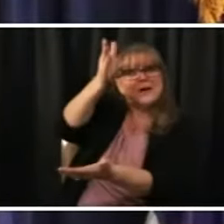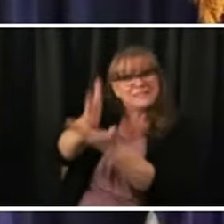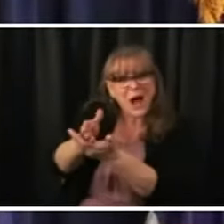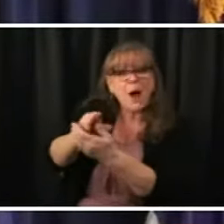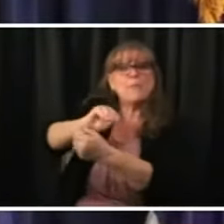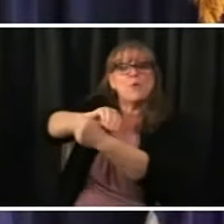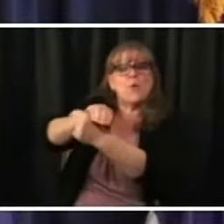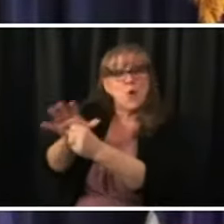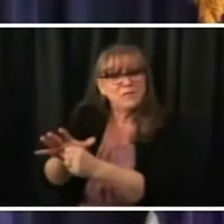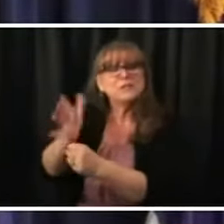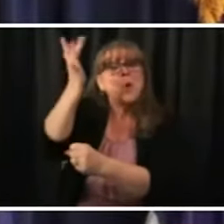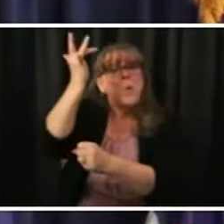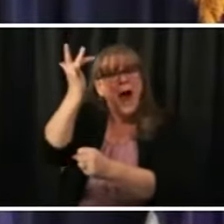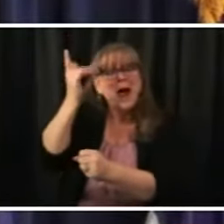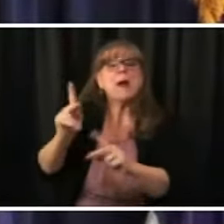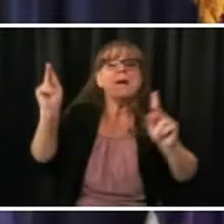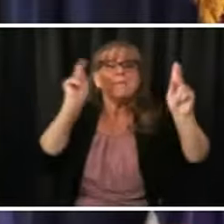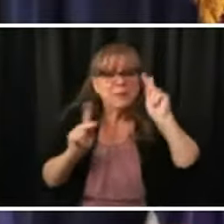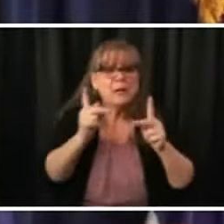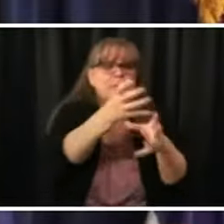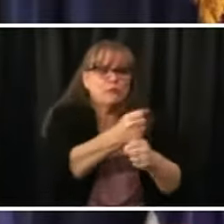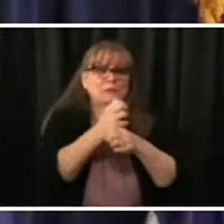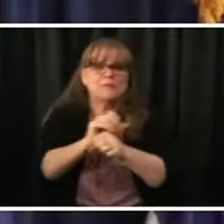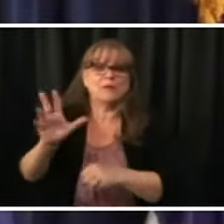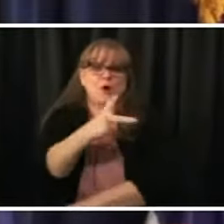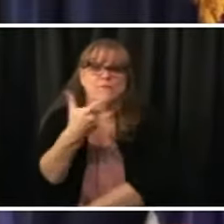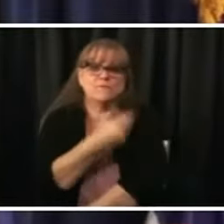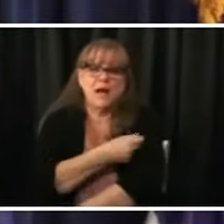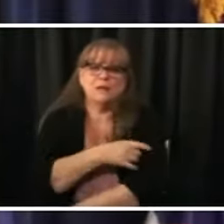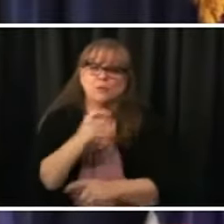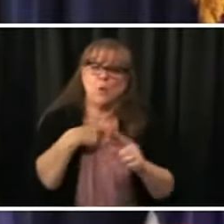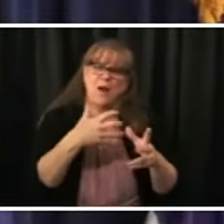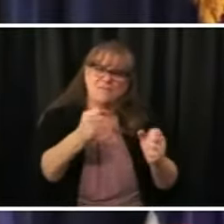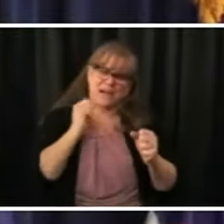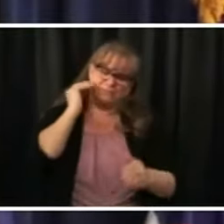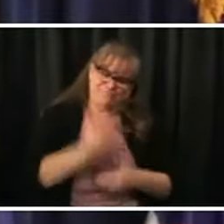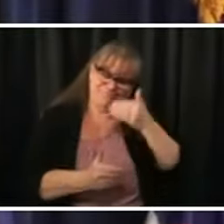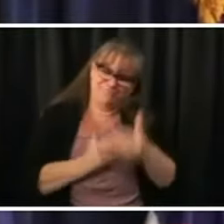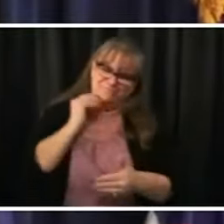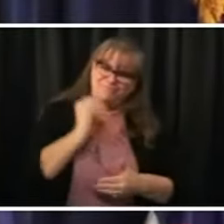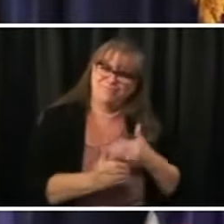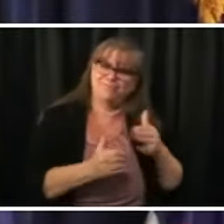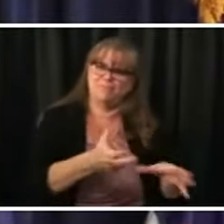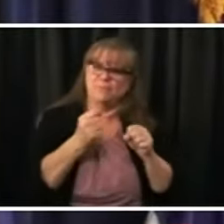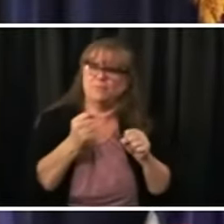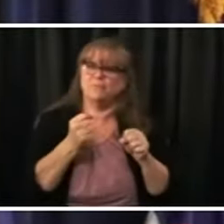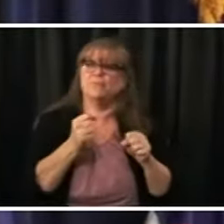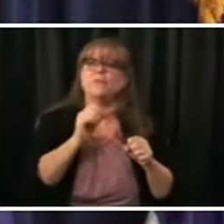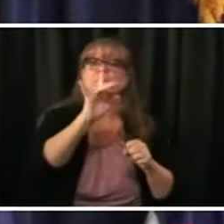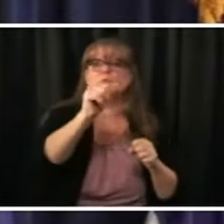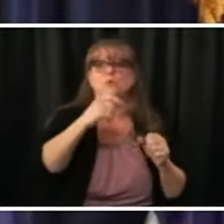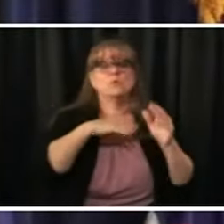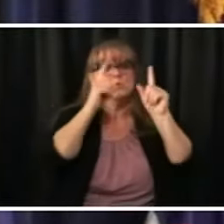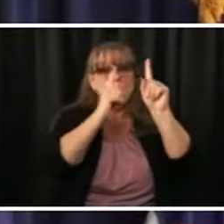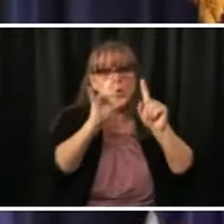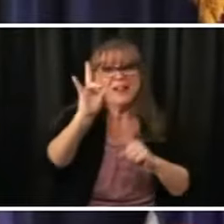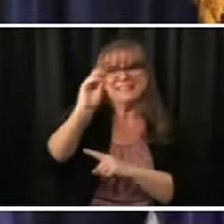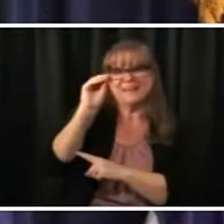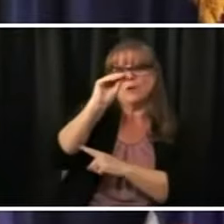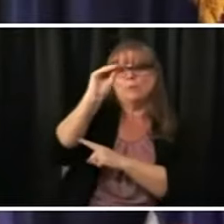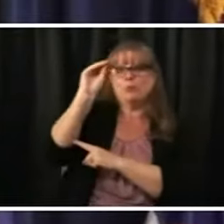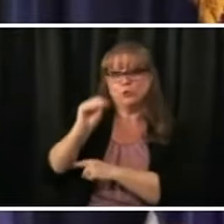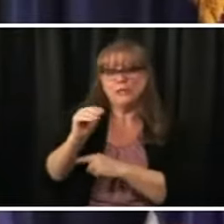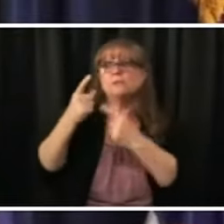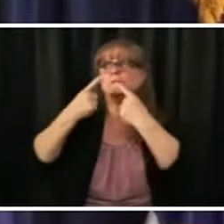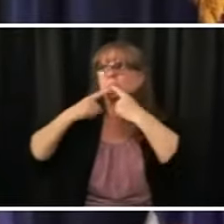time. We are rapidly getting there. 71% towards our goal of vaccinating 70% of people 70 and